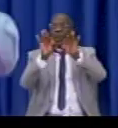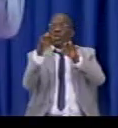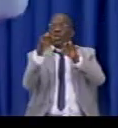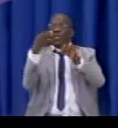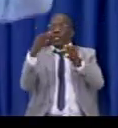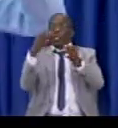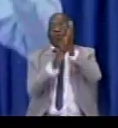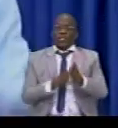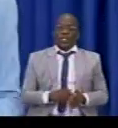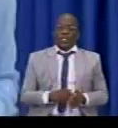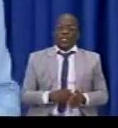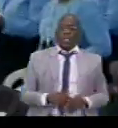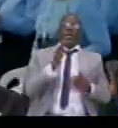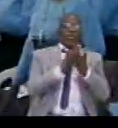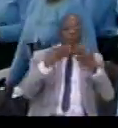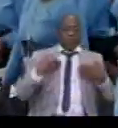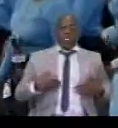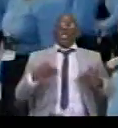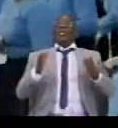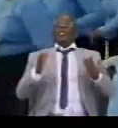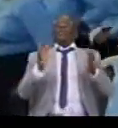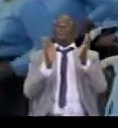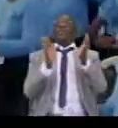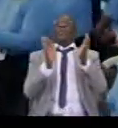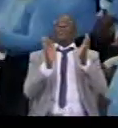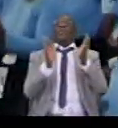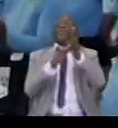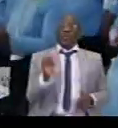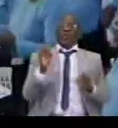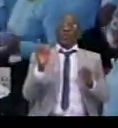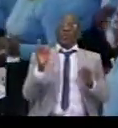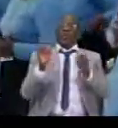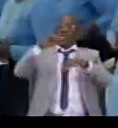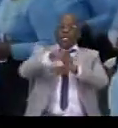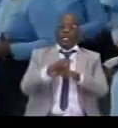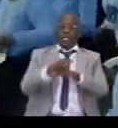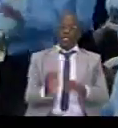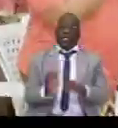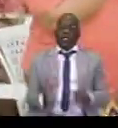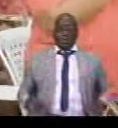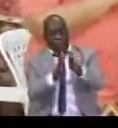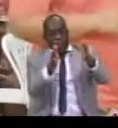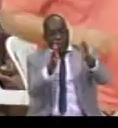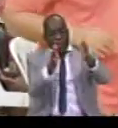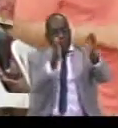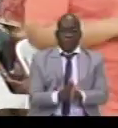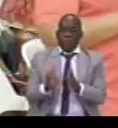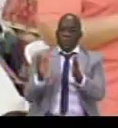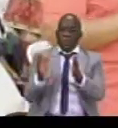And somebody praise God tonight. Clap your hands to Him.